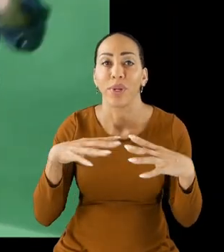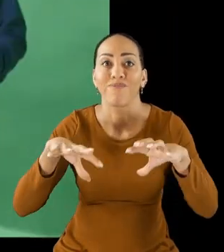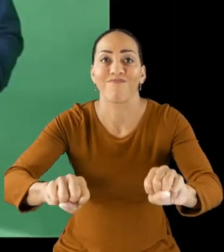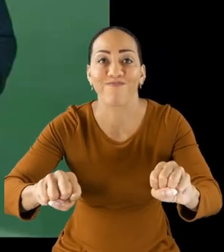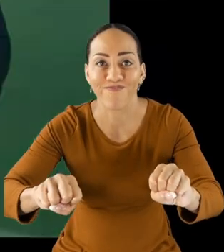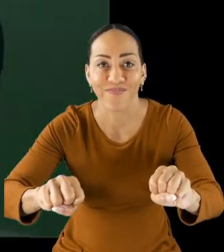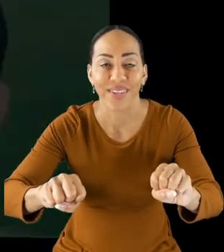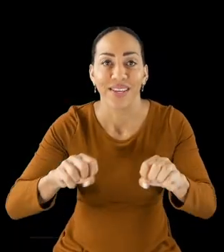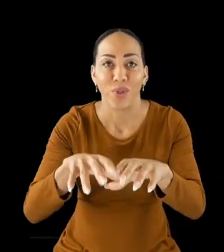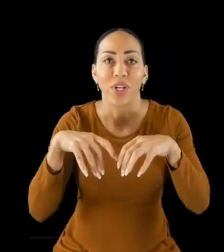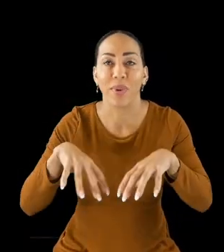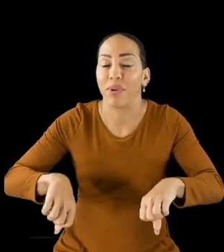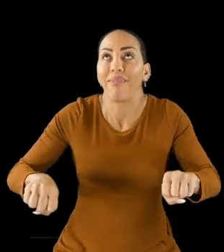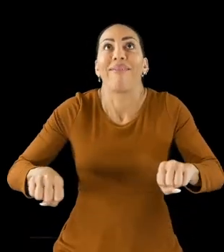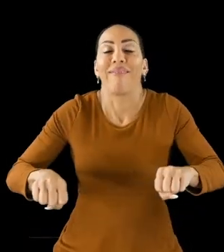them.